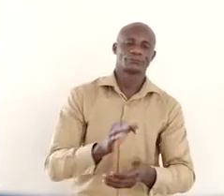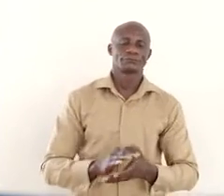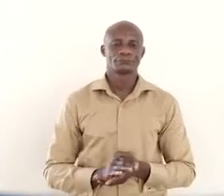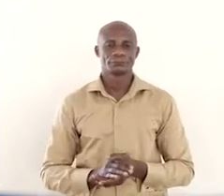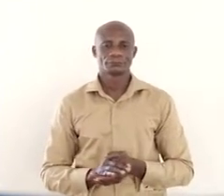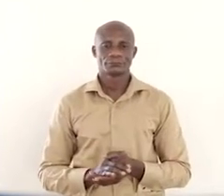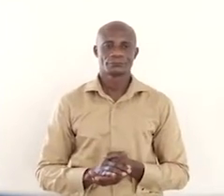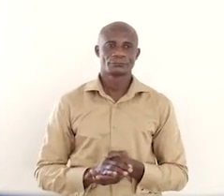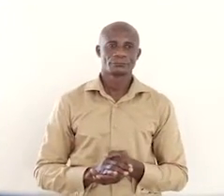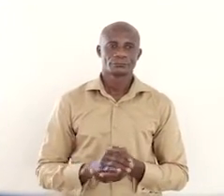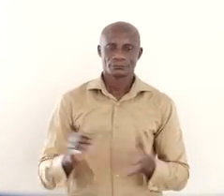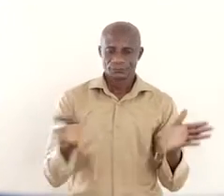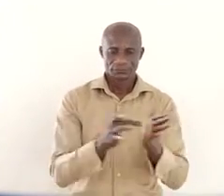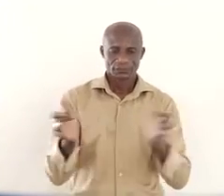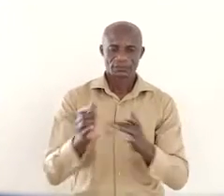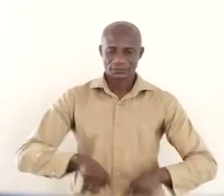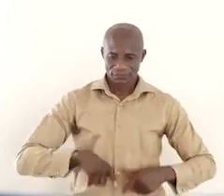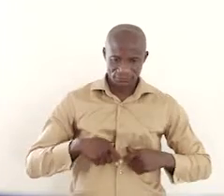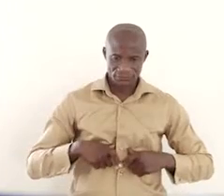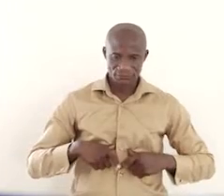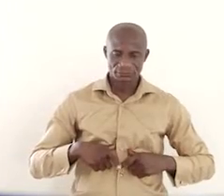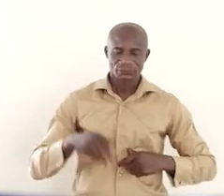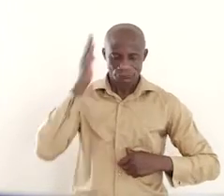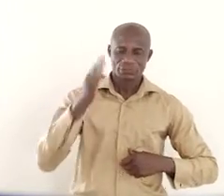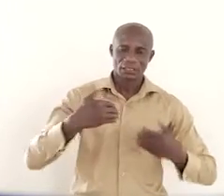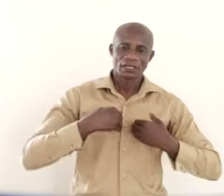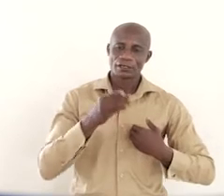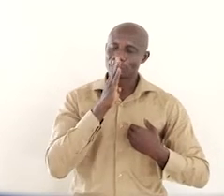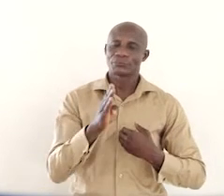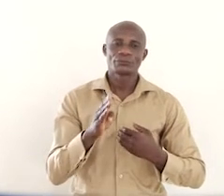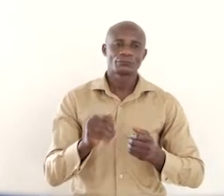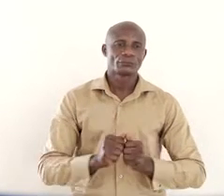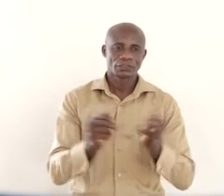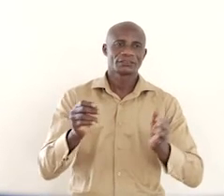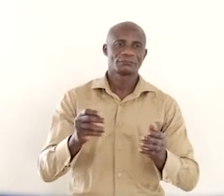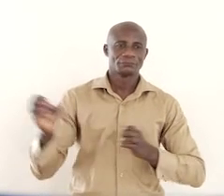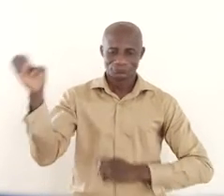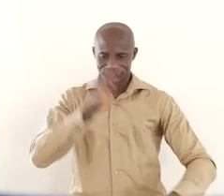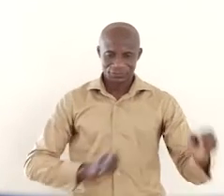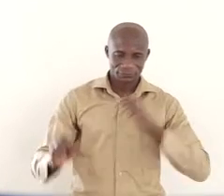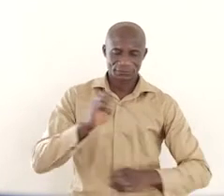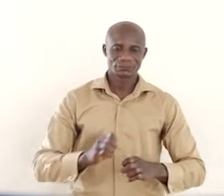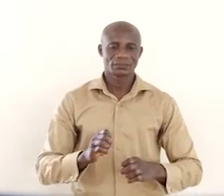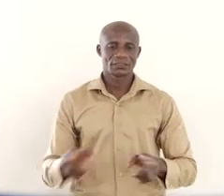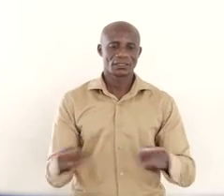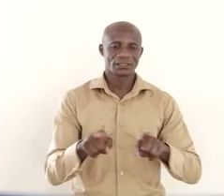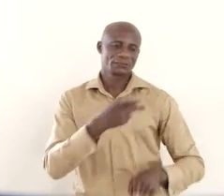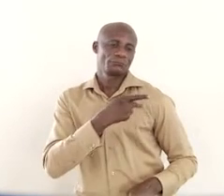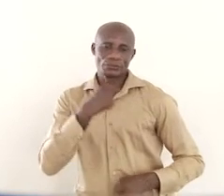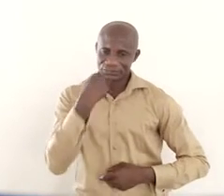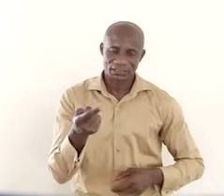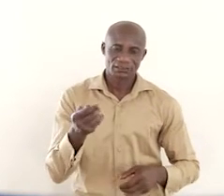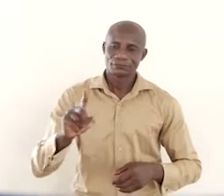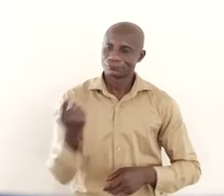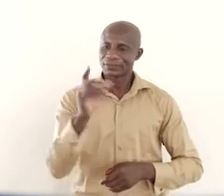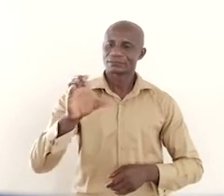fruition. The Christian life would have been a ridiculous experiment without the resurrection, as St. Paul says in